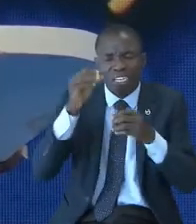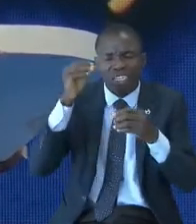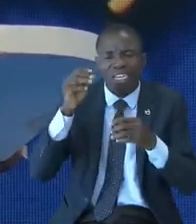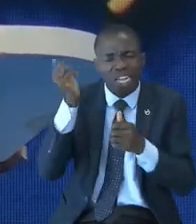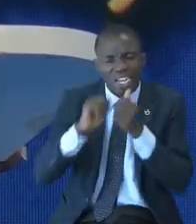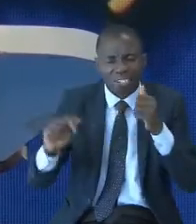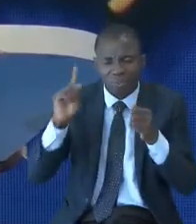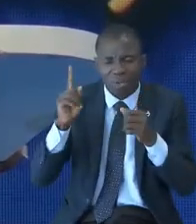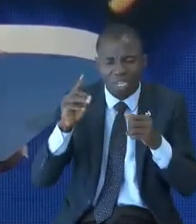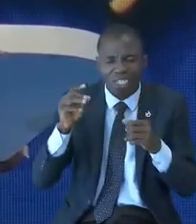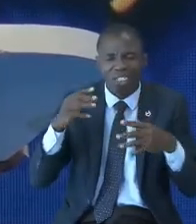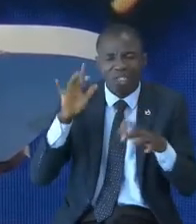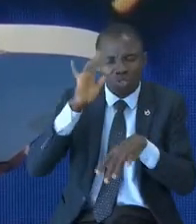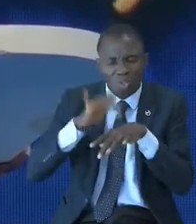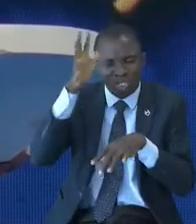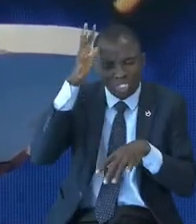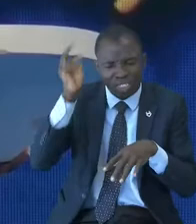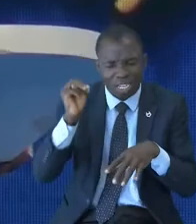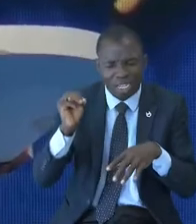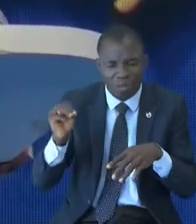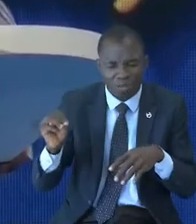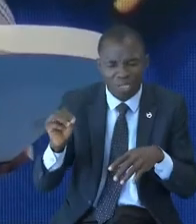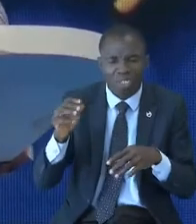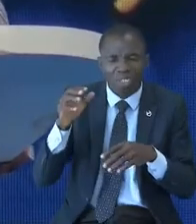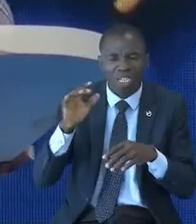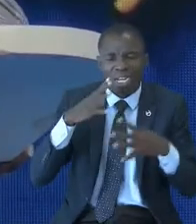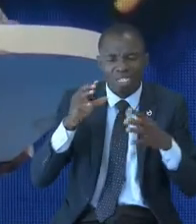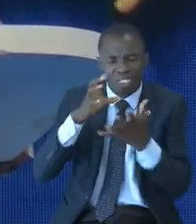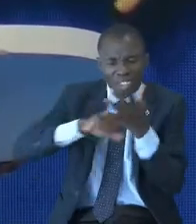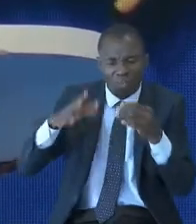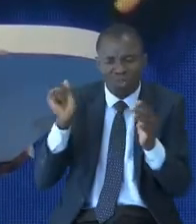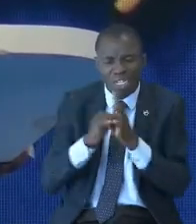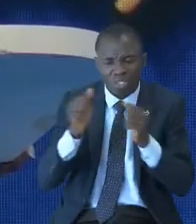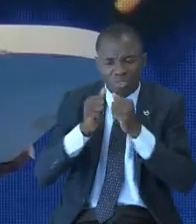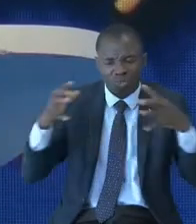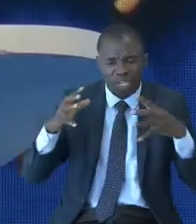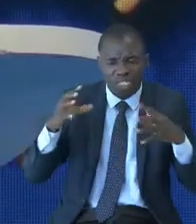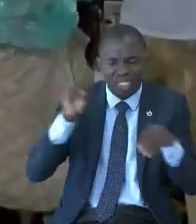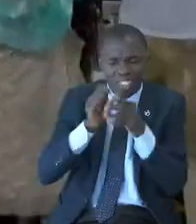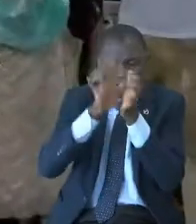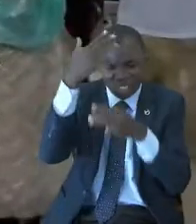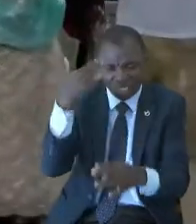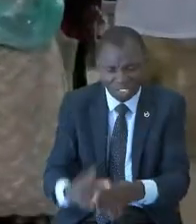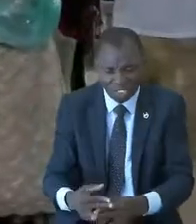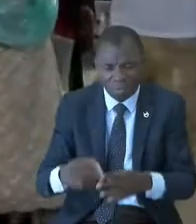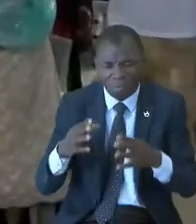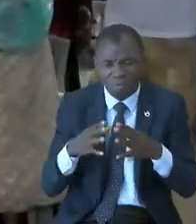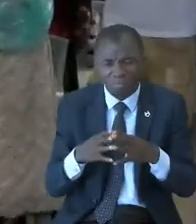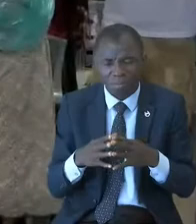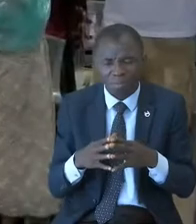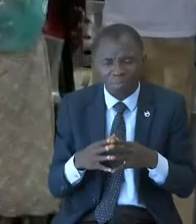them, heal them, remove the swelling in Jesus' name.